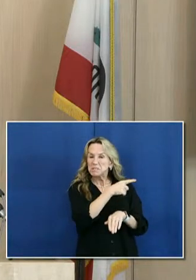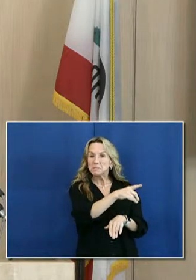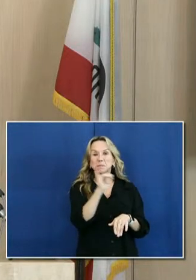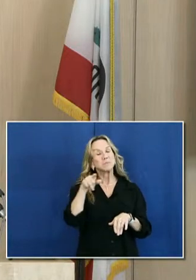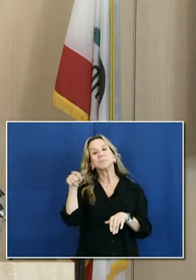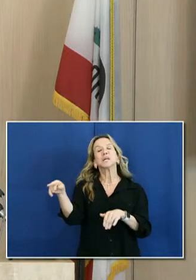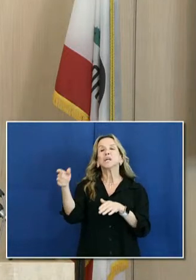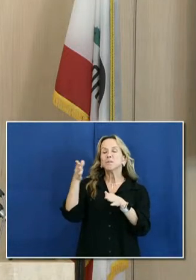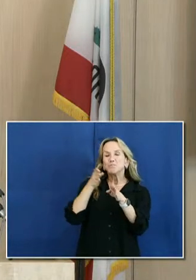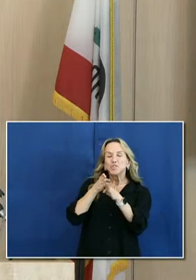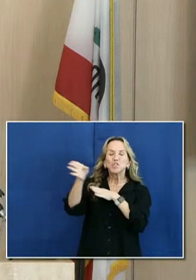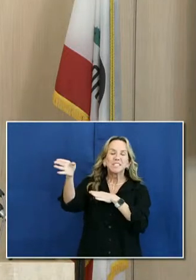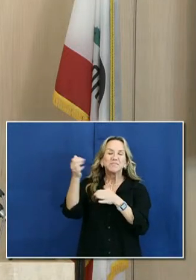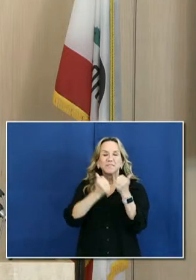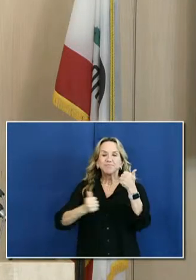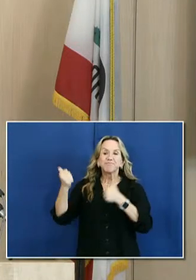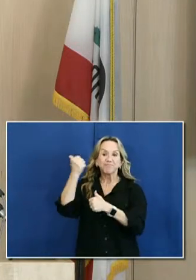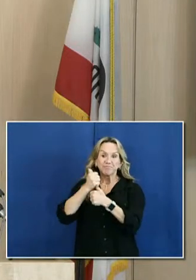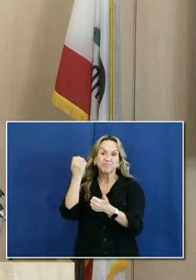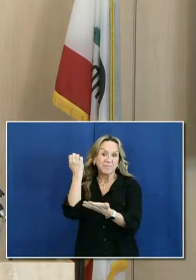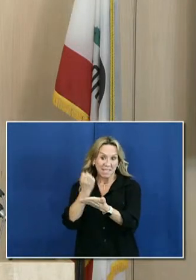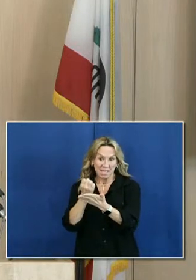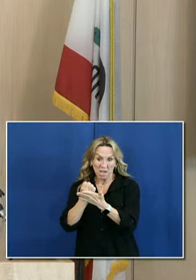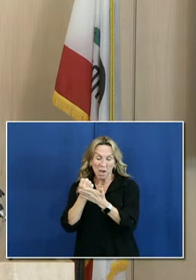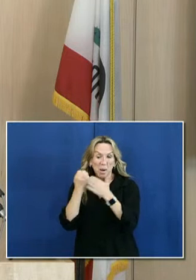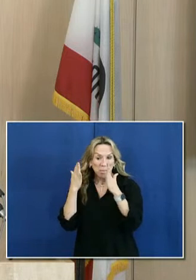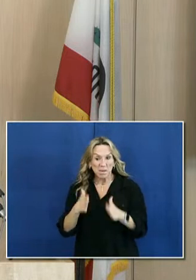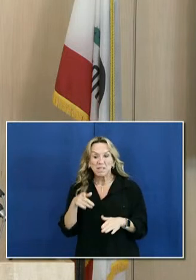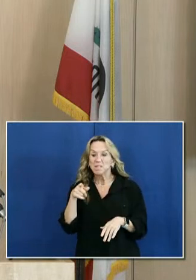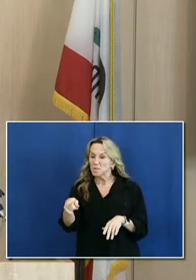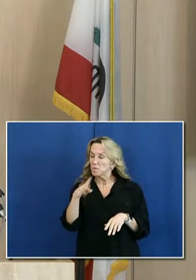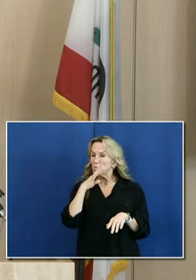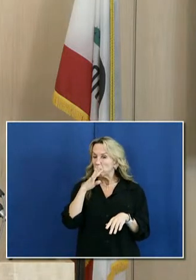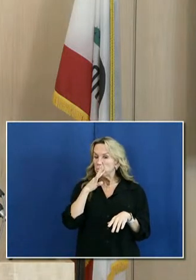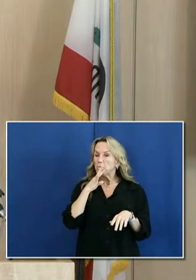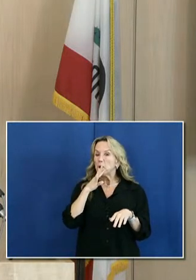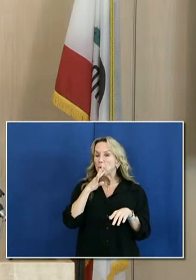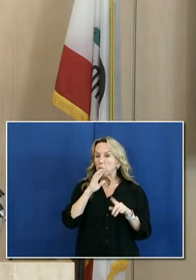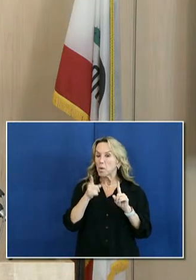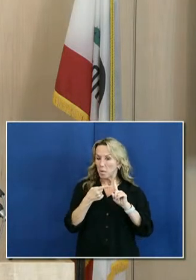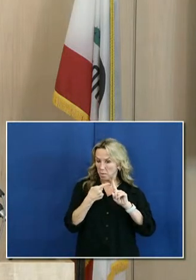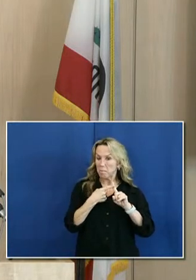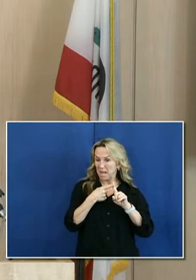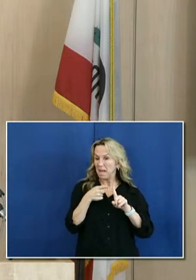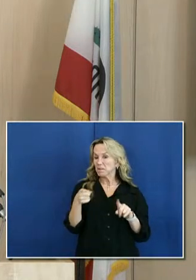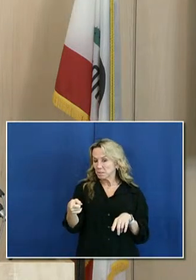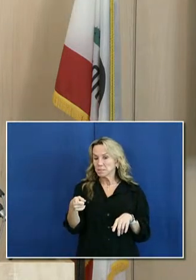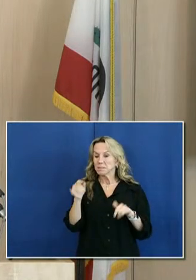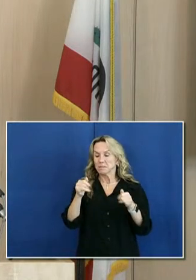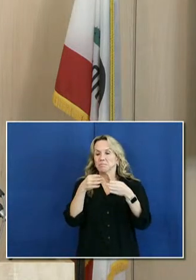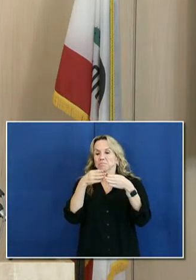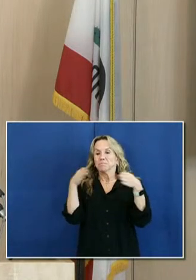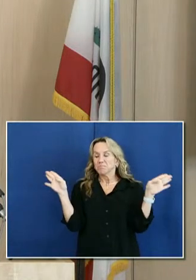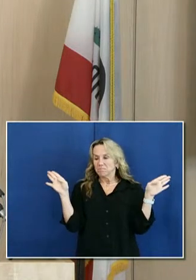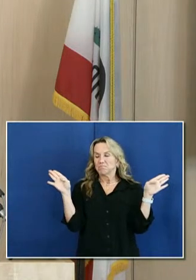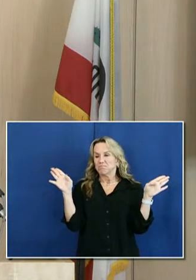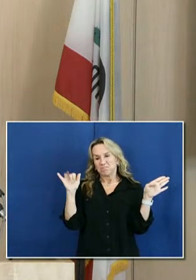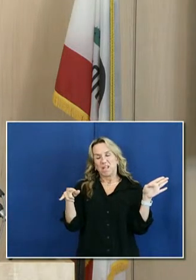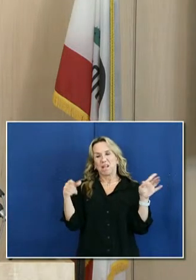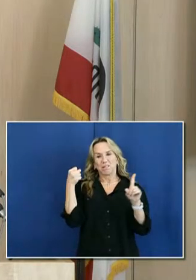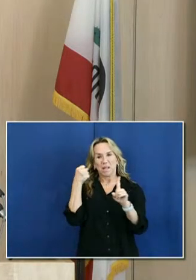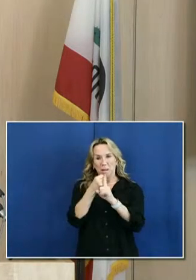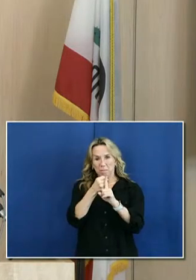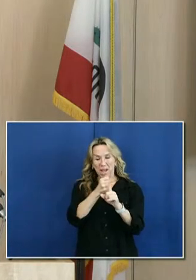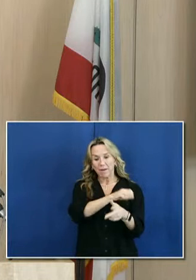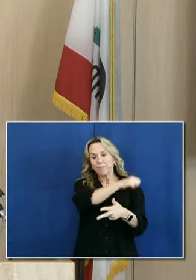economist from the San Diego Association of Governments, who spoke about the wider economic impact to our region.